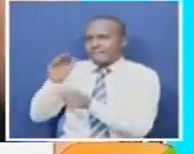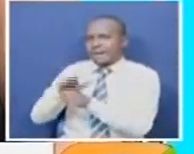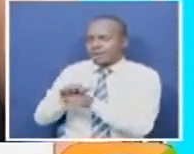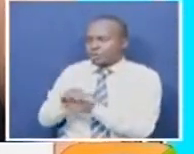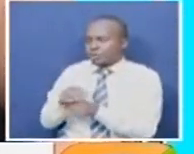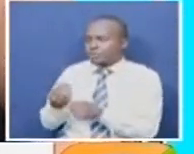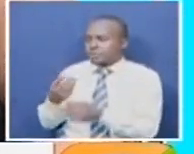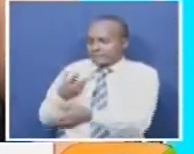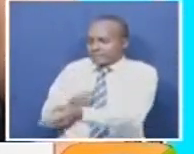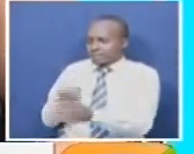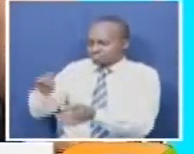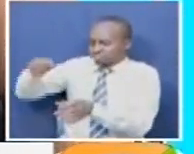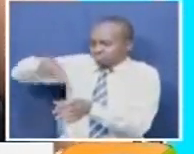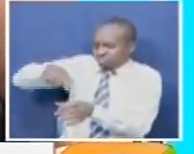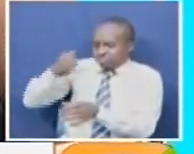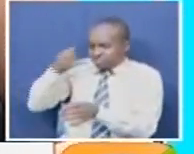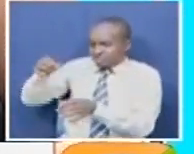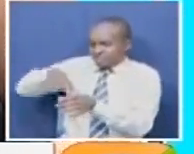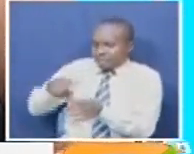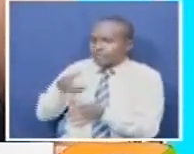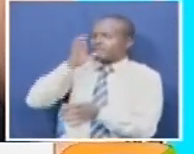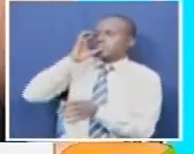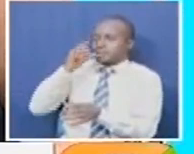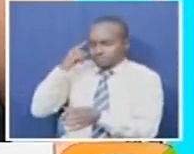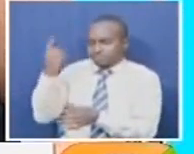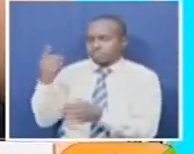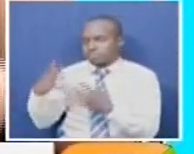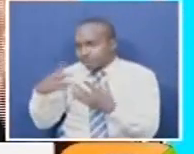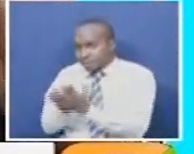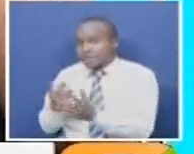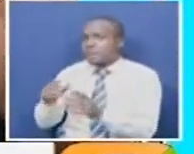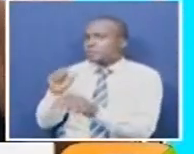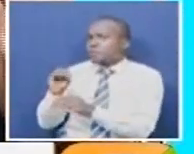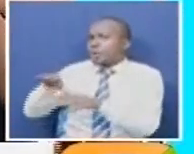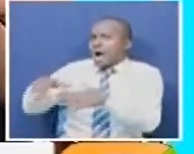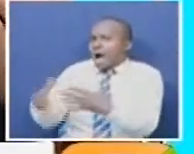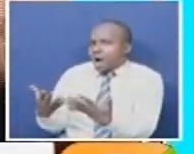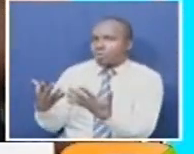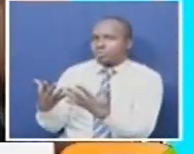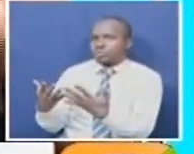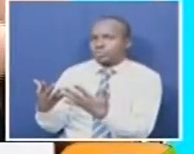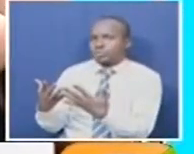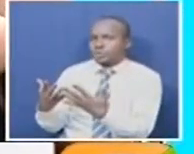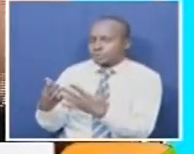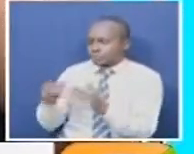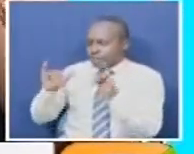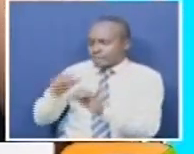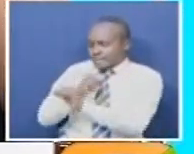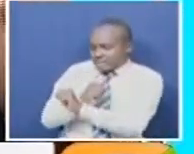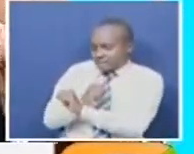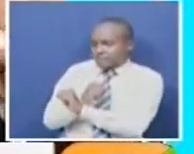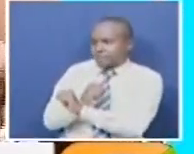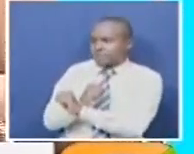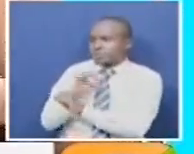spiking of drinks in different entertainment joints. How to actually stay safe so that you don't